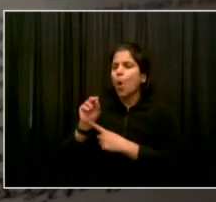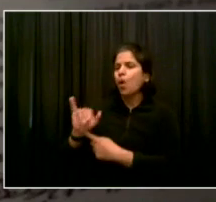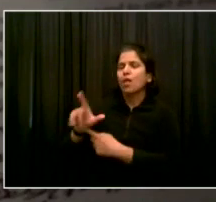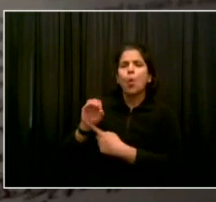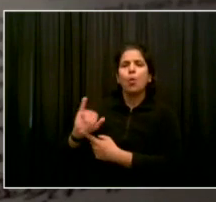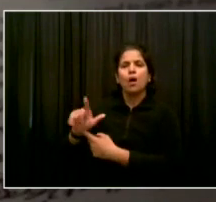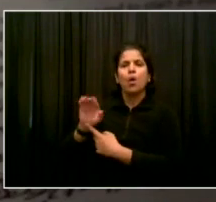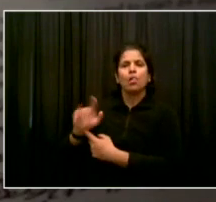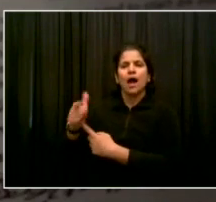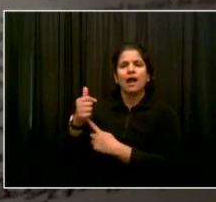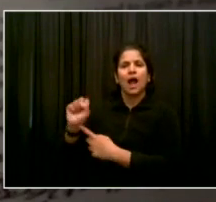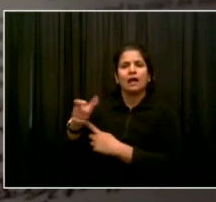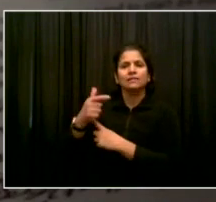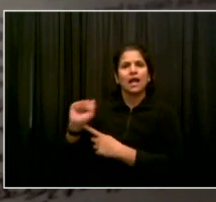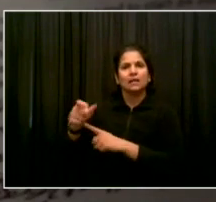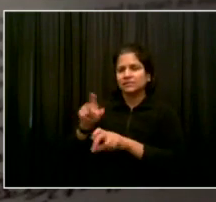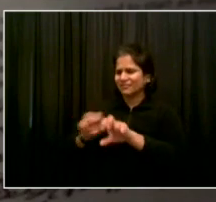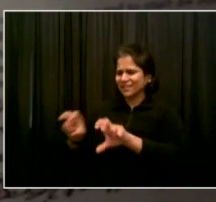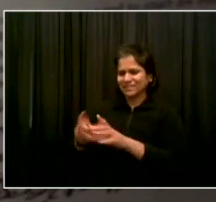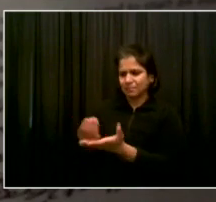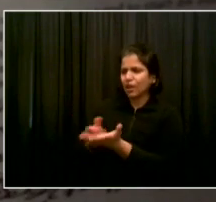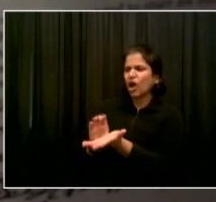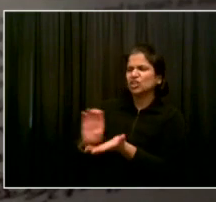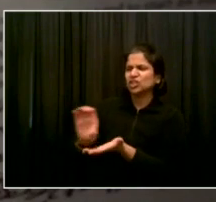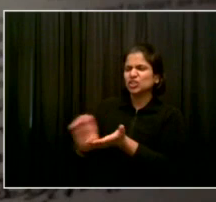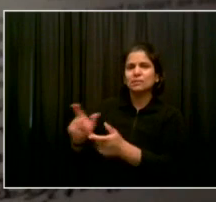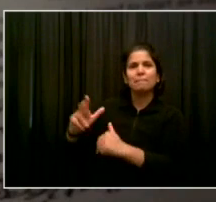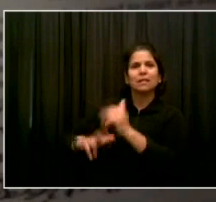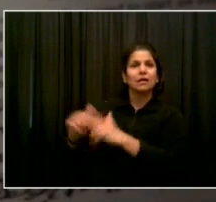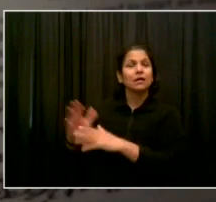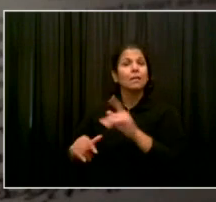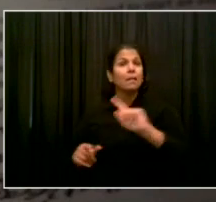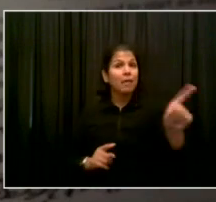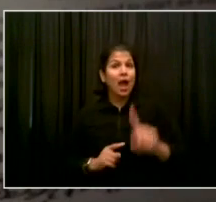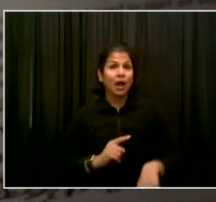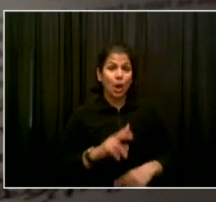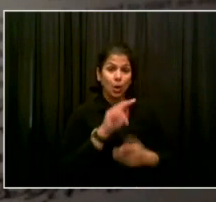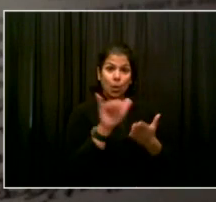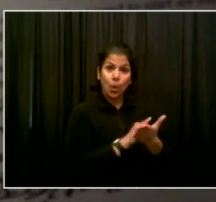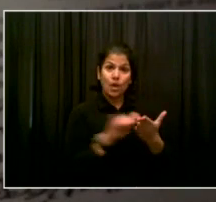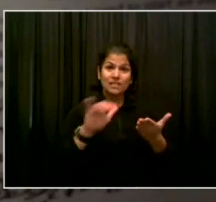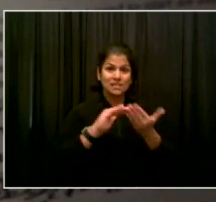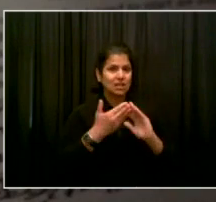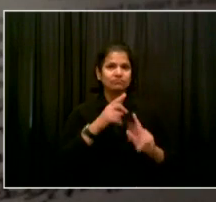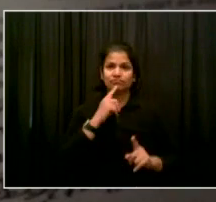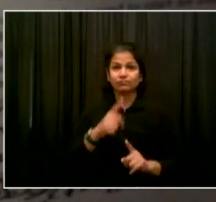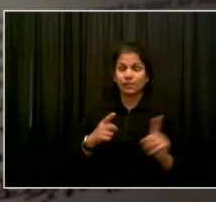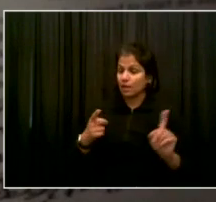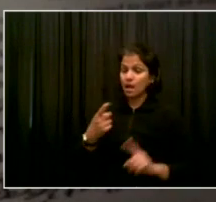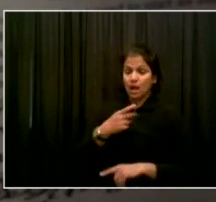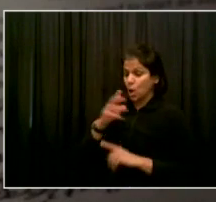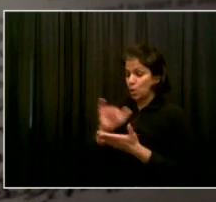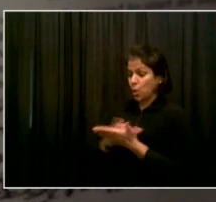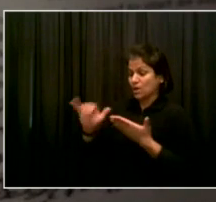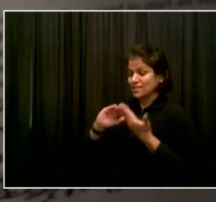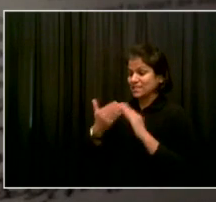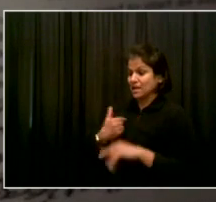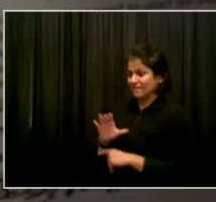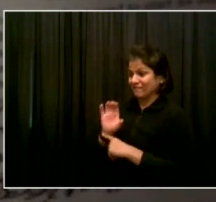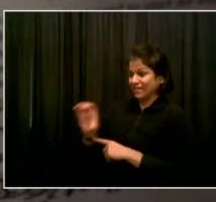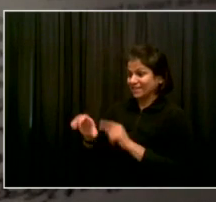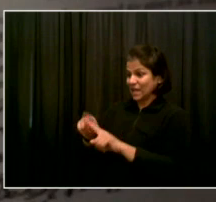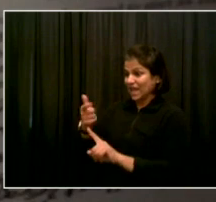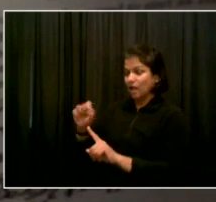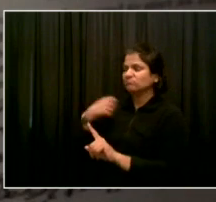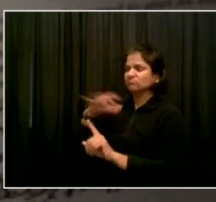today. So no guarantees that we're going to win this fight. It's a timed test, and humans are not that great at